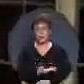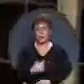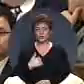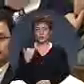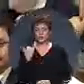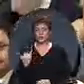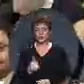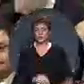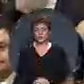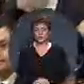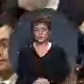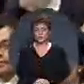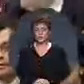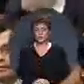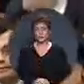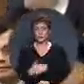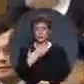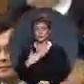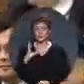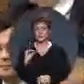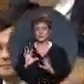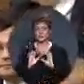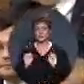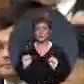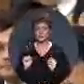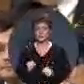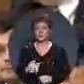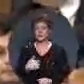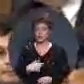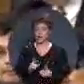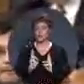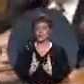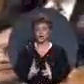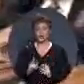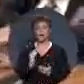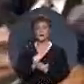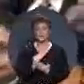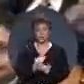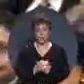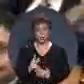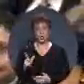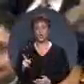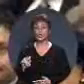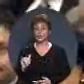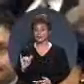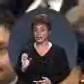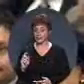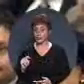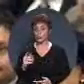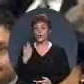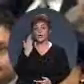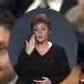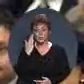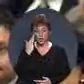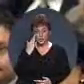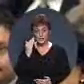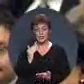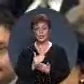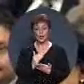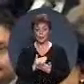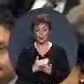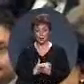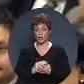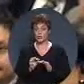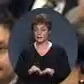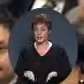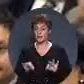message to Quebec, the Honourable Minister of the Environment. Thank you, Mr. Speaker. I respect the Kyoto Protocol. I know that the Kyoto